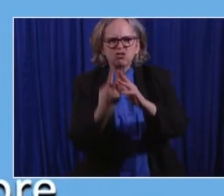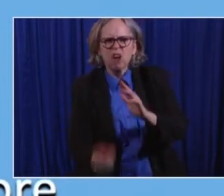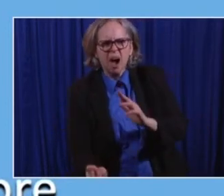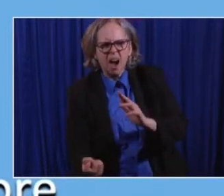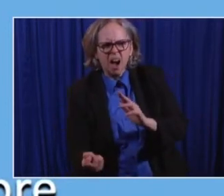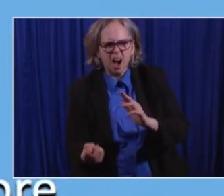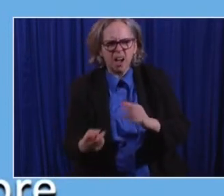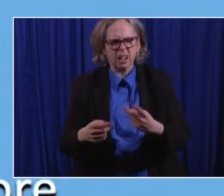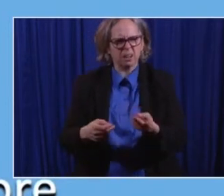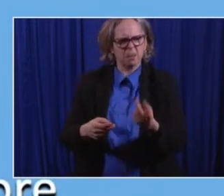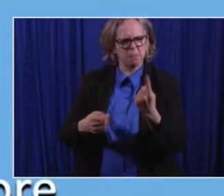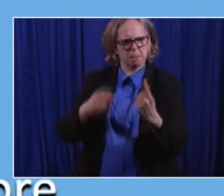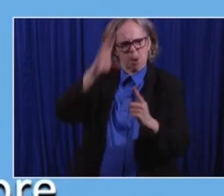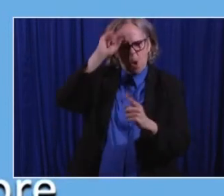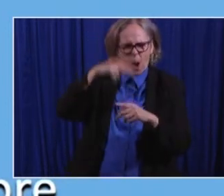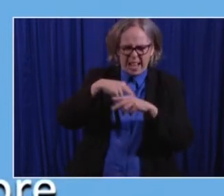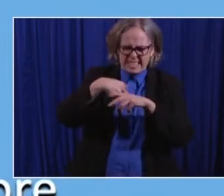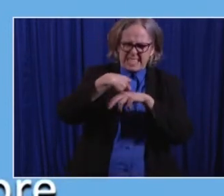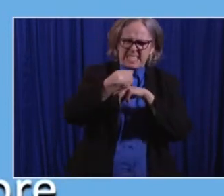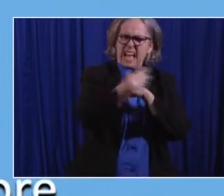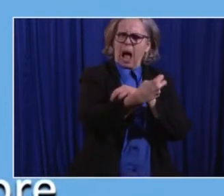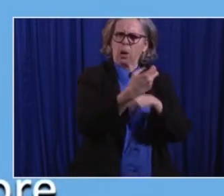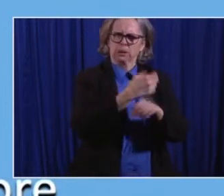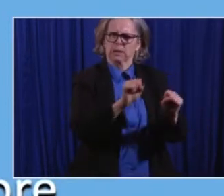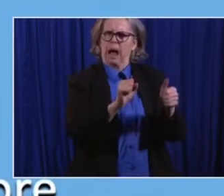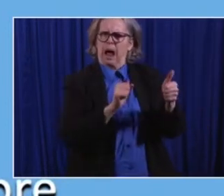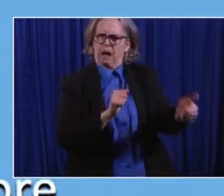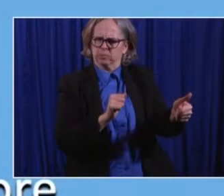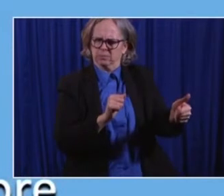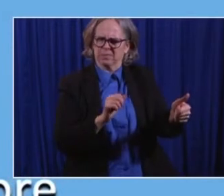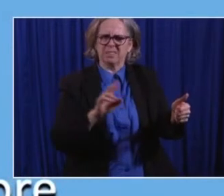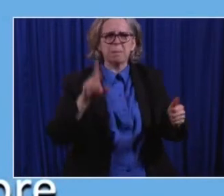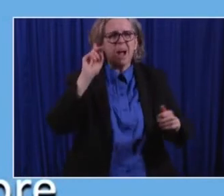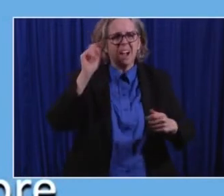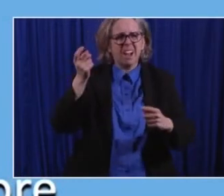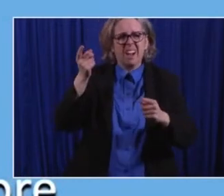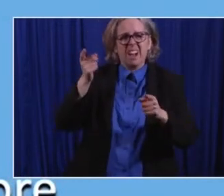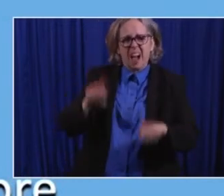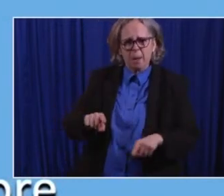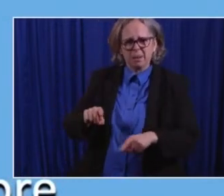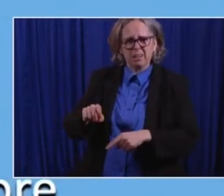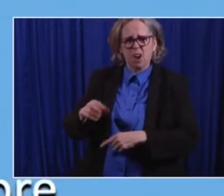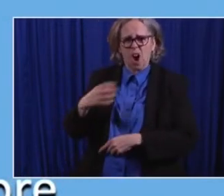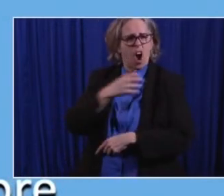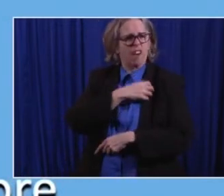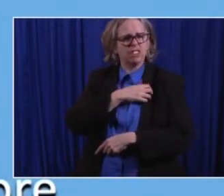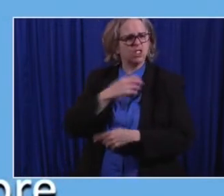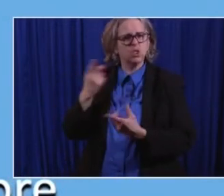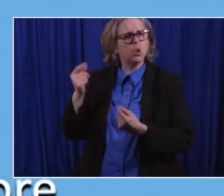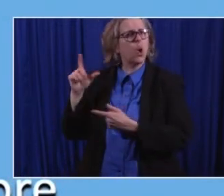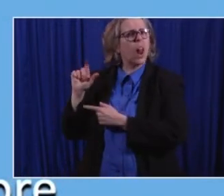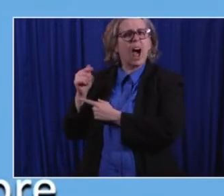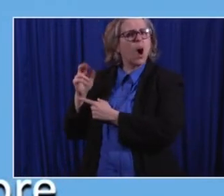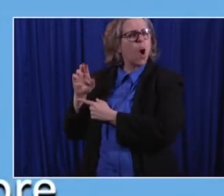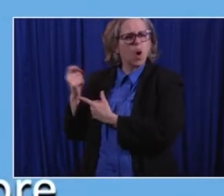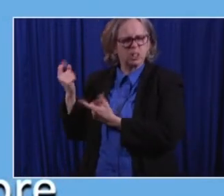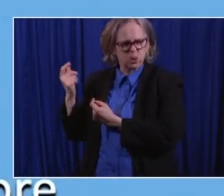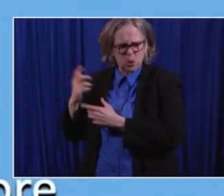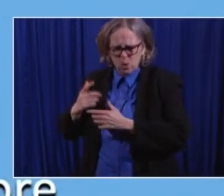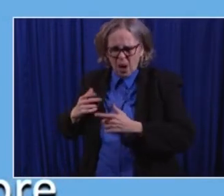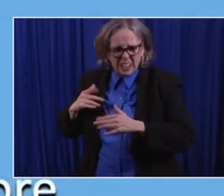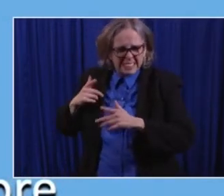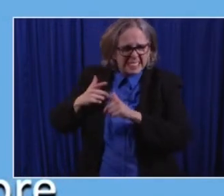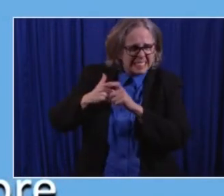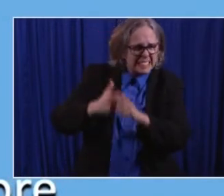but while helping to search for a 16-year-old girl, Officer Lagore suffered a medical emergency and was later pronounced dead